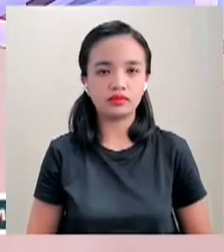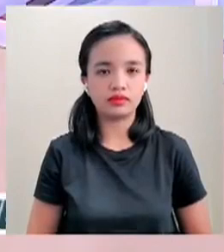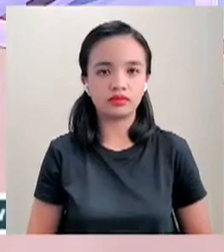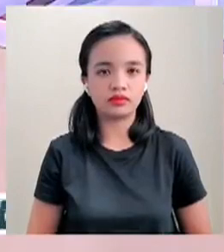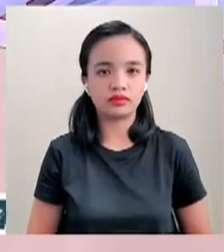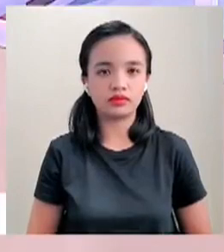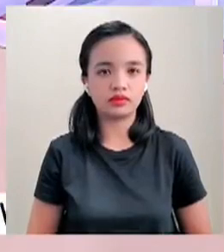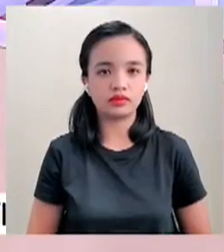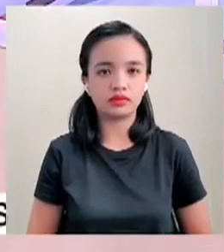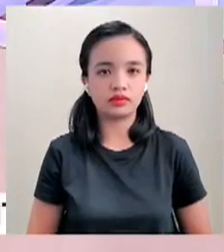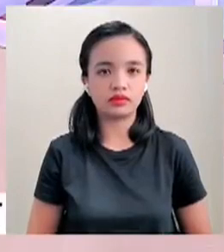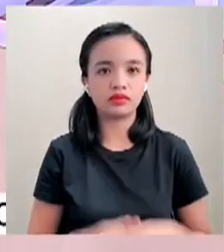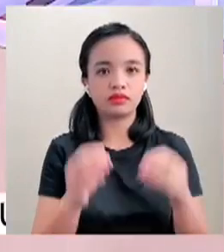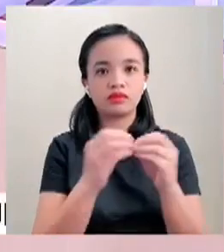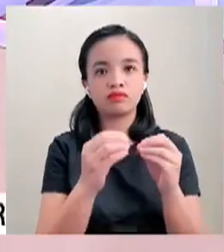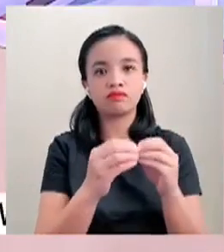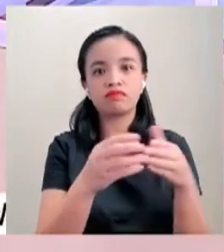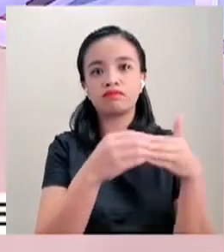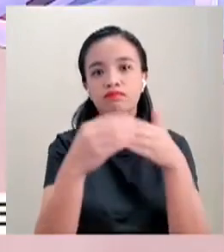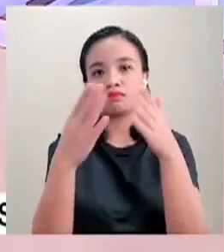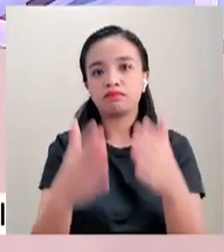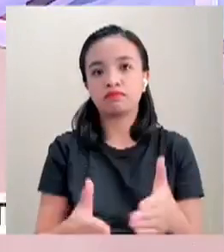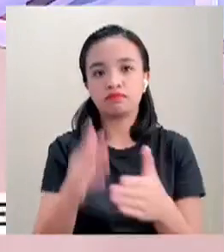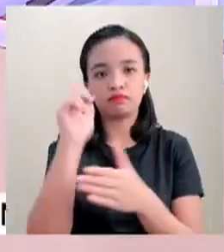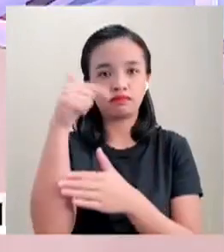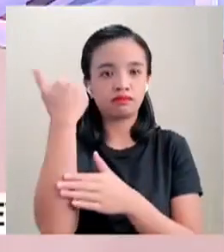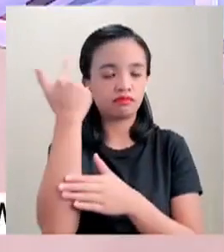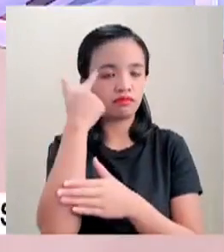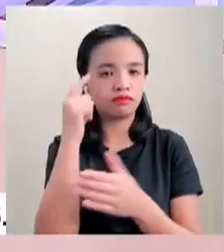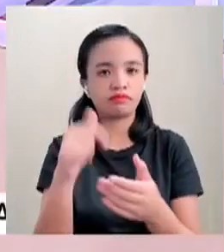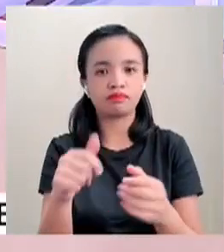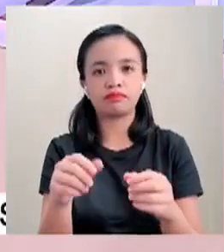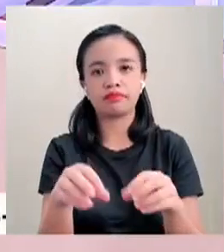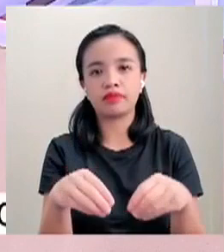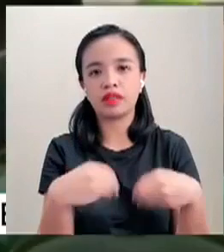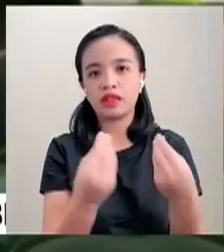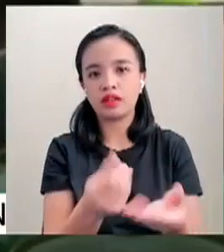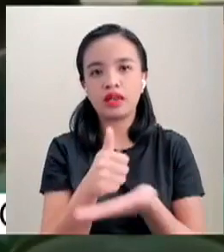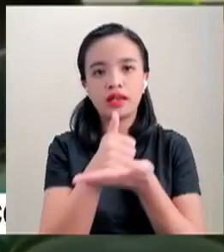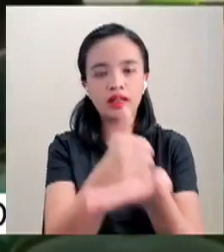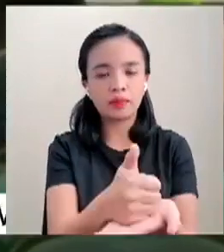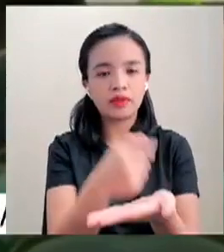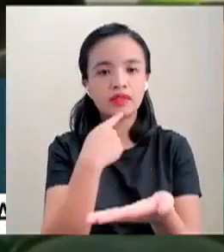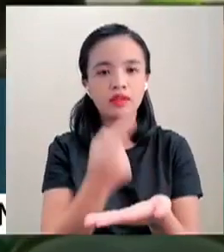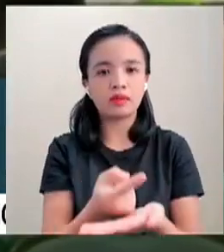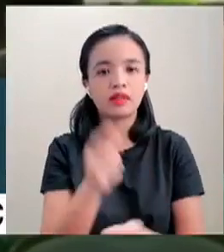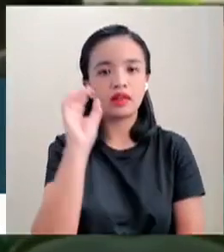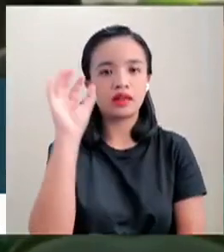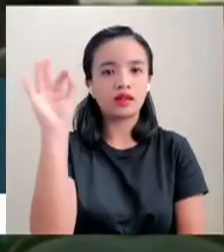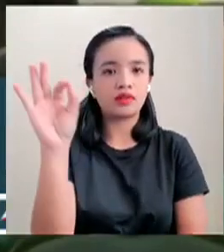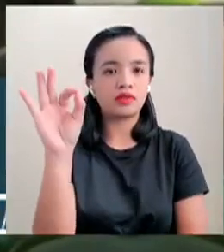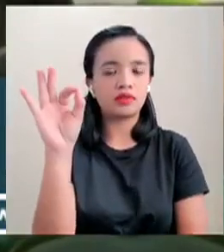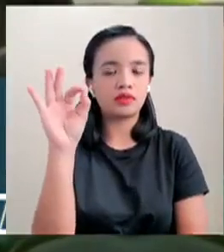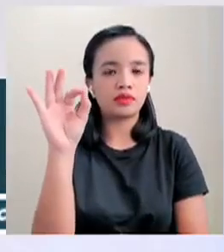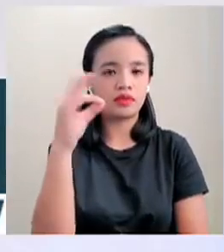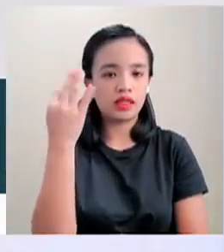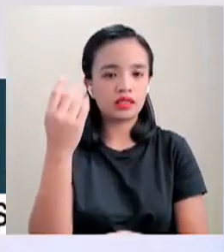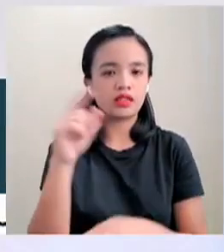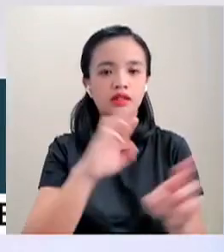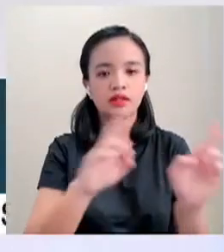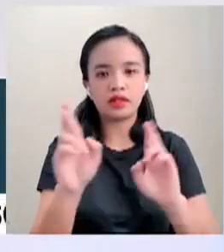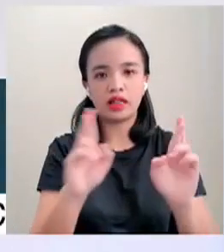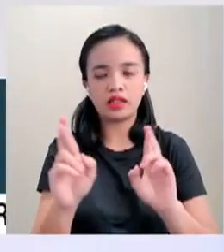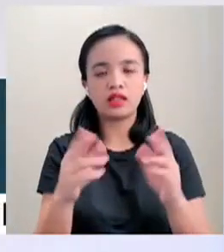offer to send help to quick hit Morocco. French President Emmanuel Macron says France stands ready to deploy technical teams to